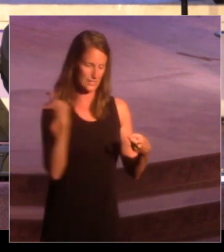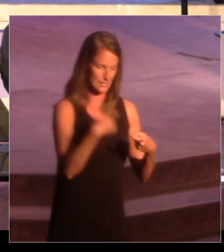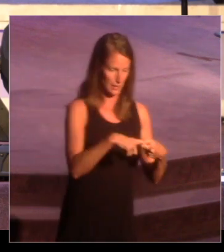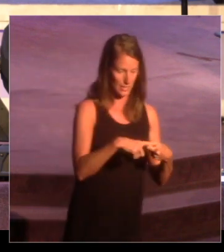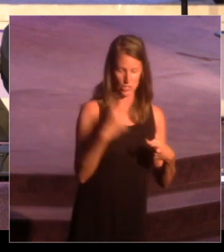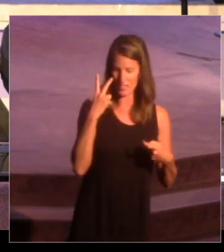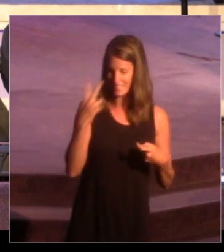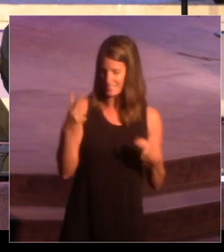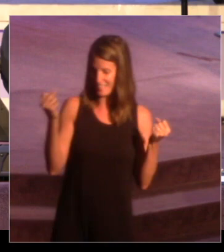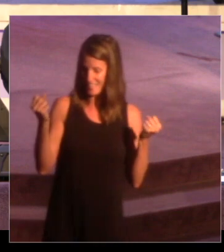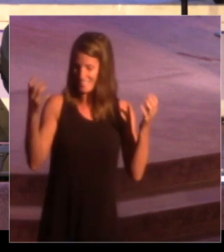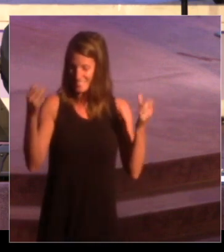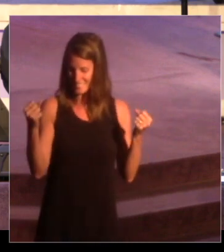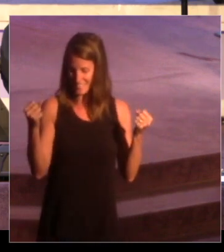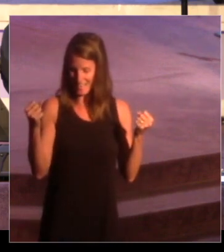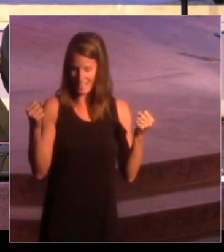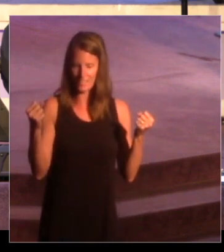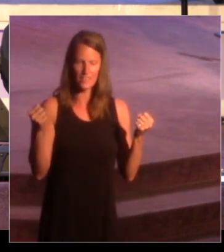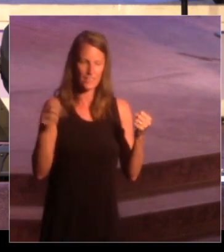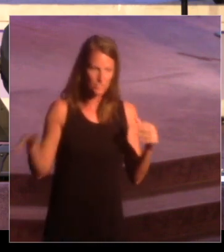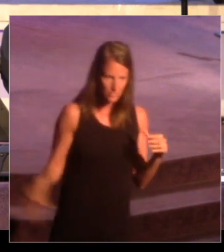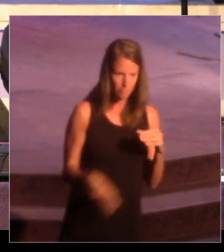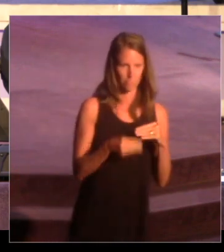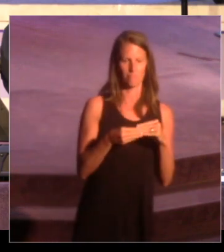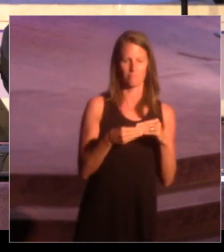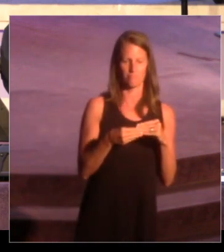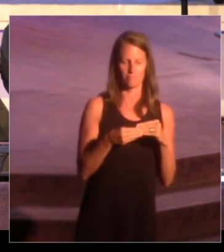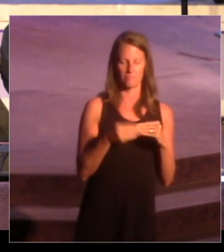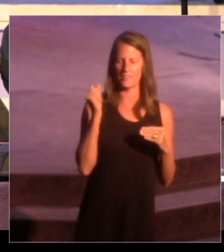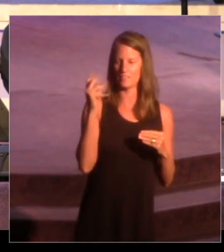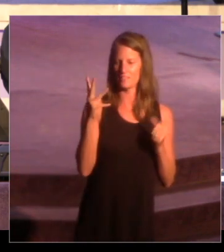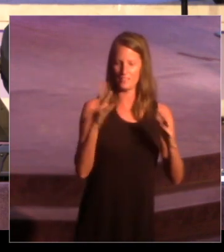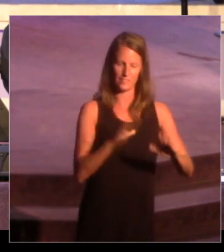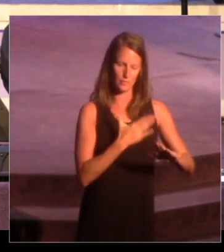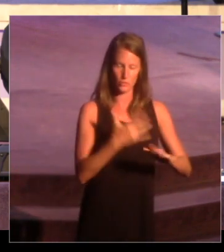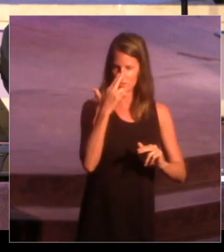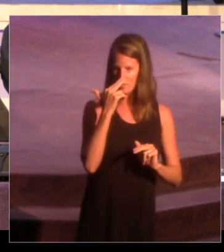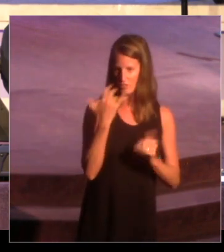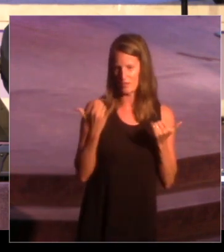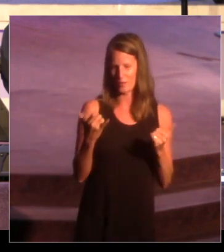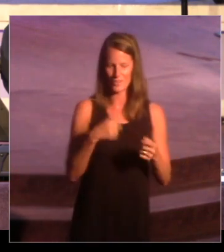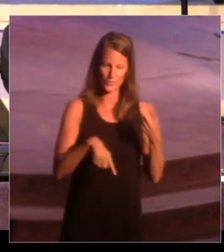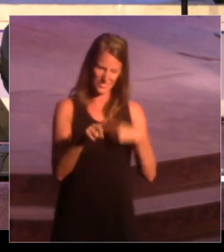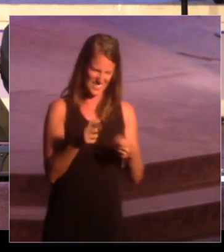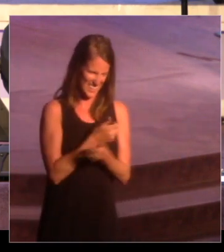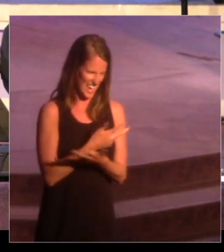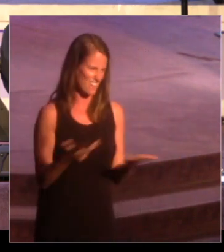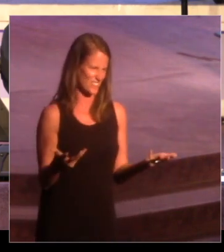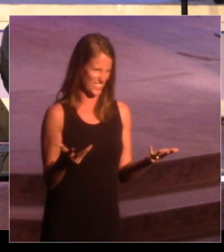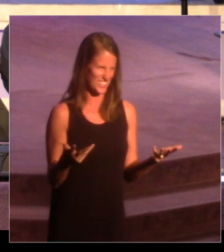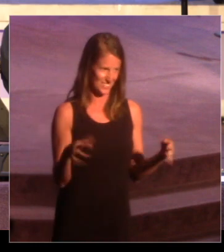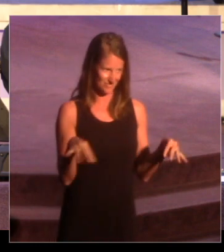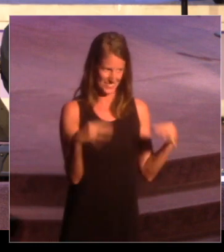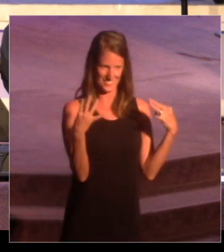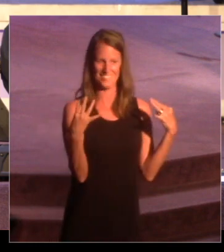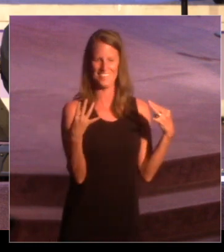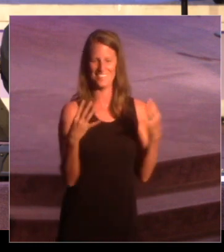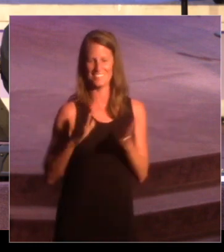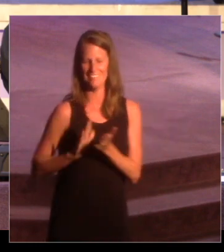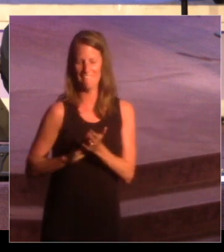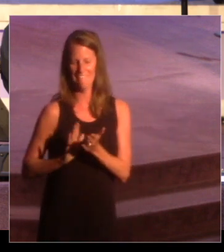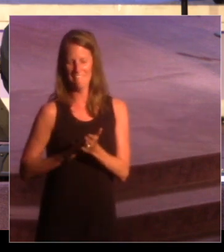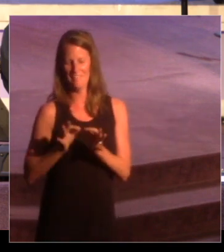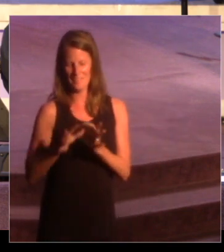and then seeing her sign and just add it during the songs. And what's funny right now, she has to sign all of, as I compliment her, she